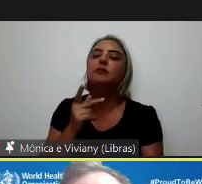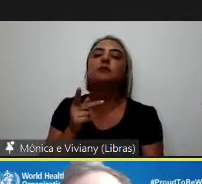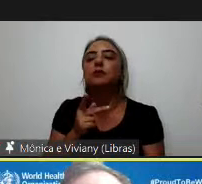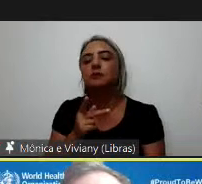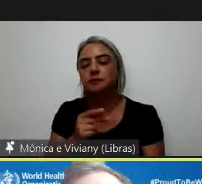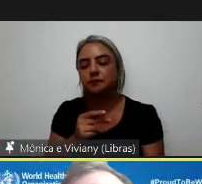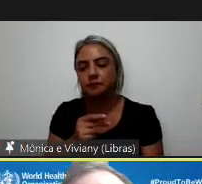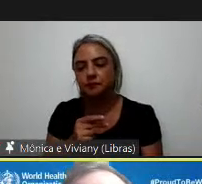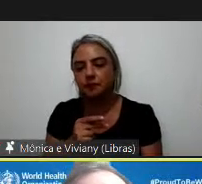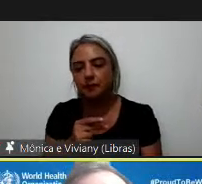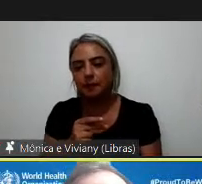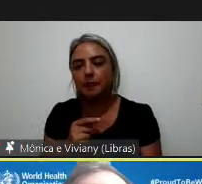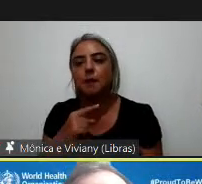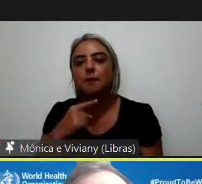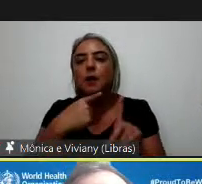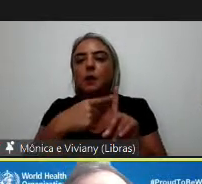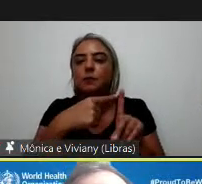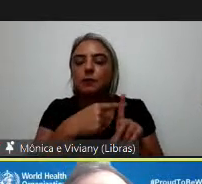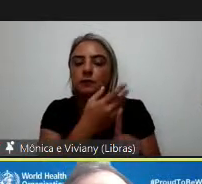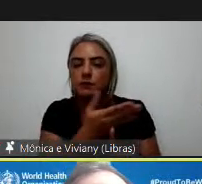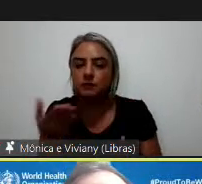positive stories here.